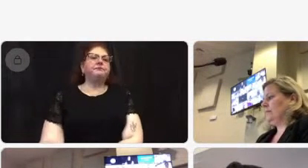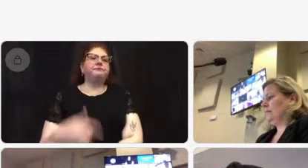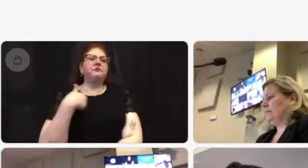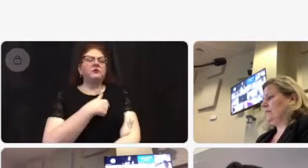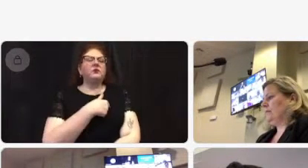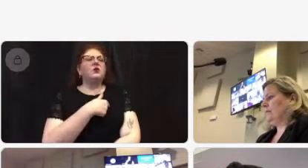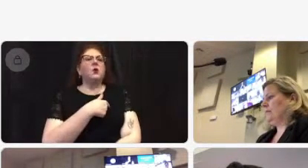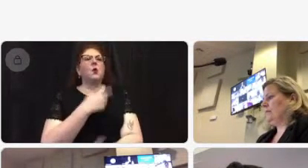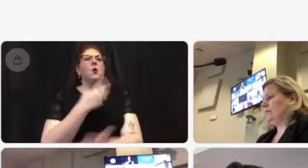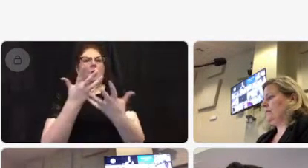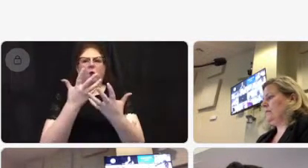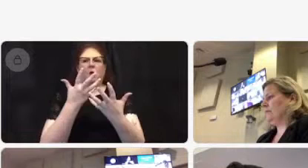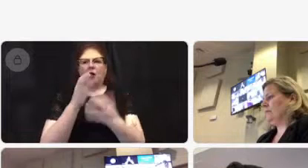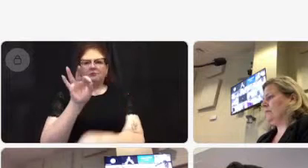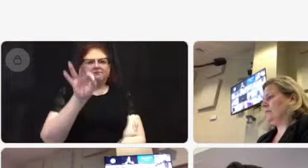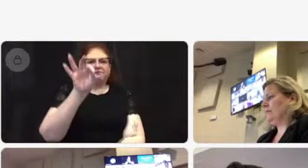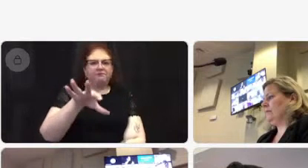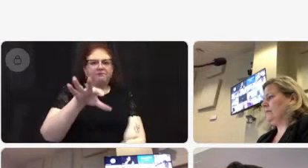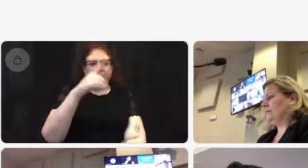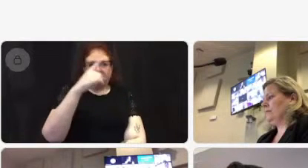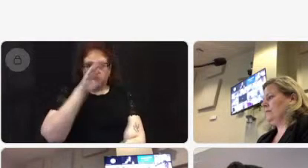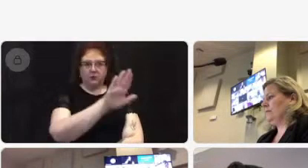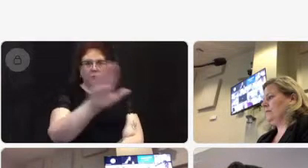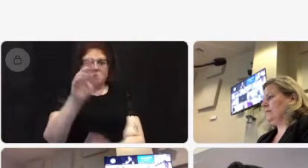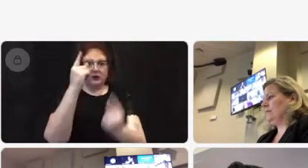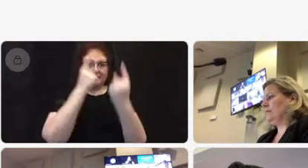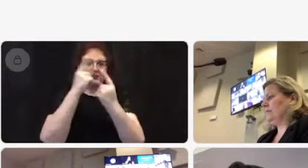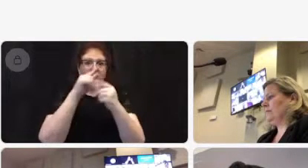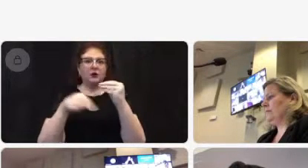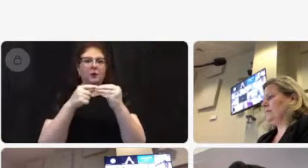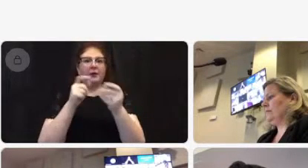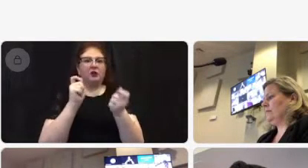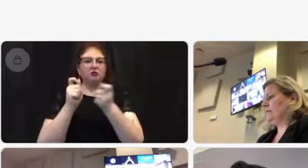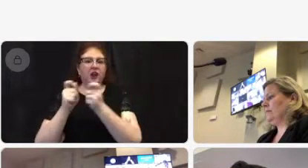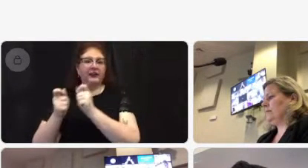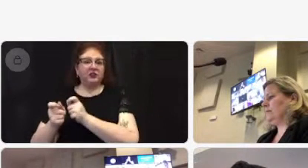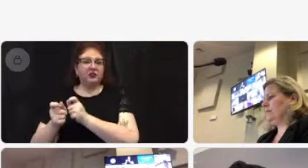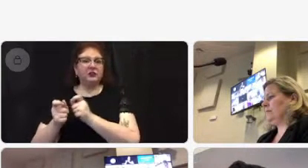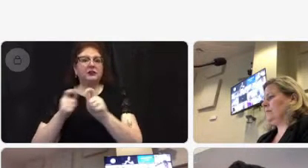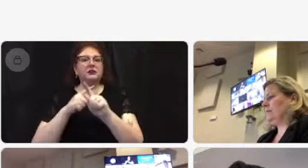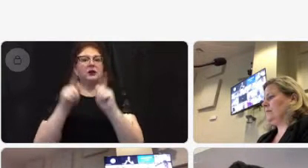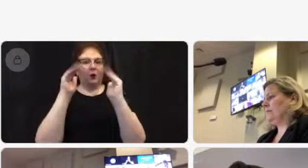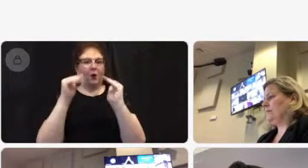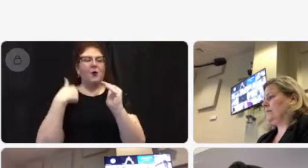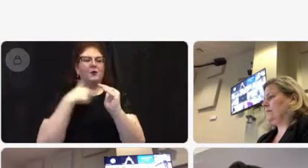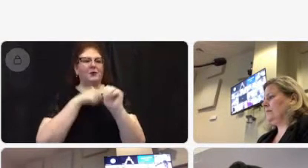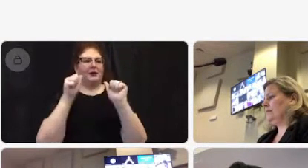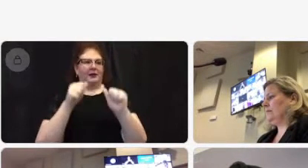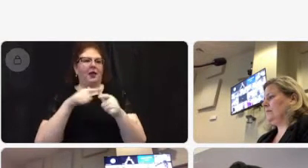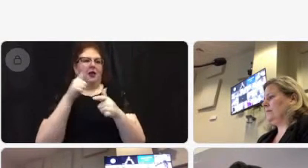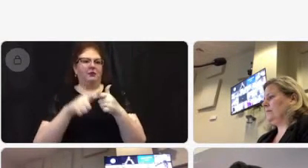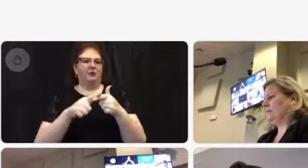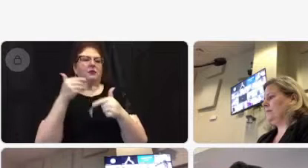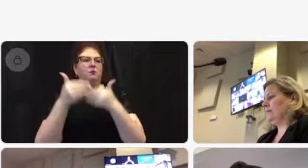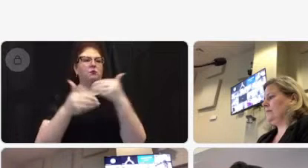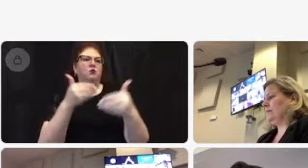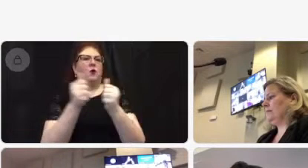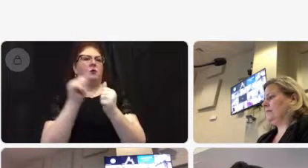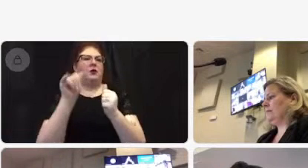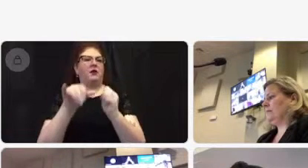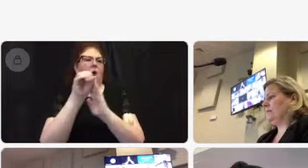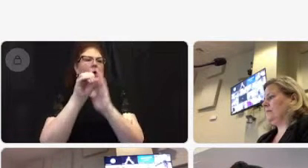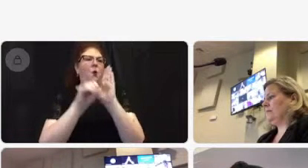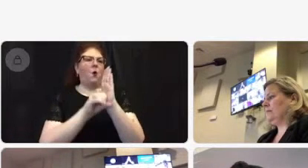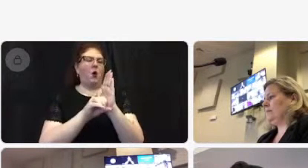consideration, and of course, you all will then hopefully move forward with the ordinance process. If